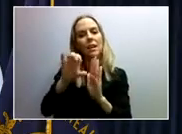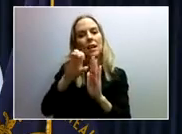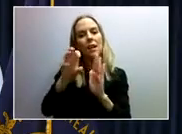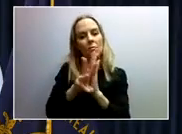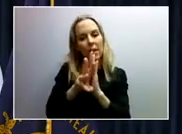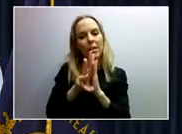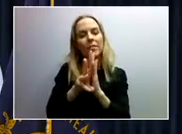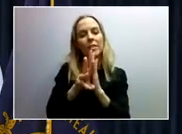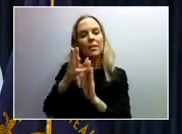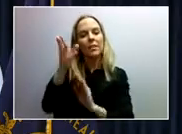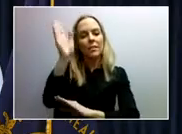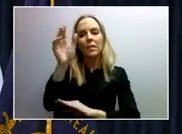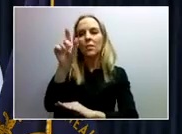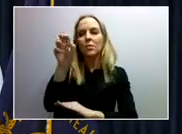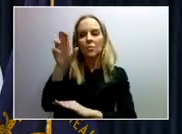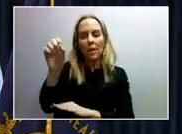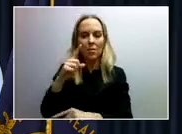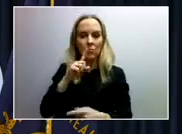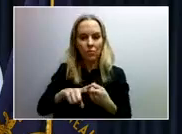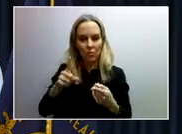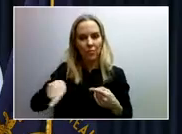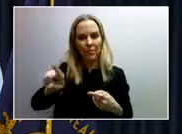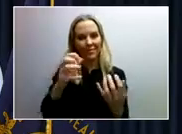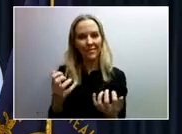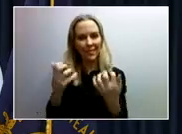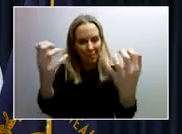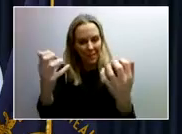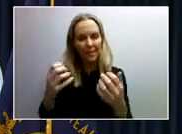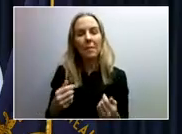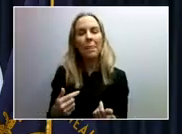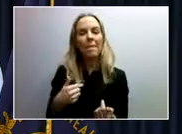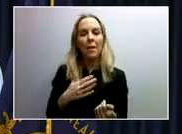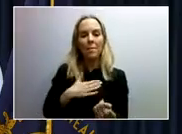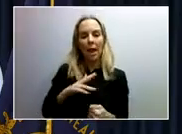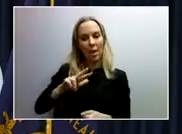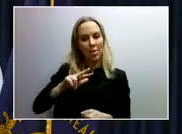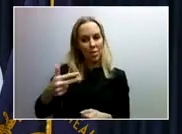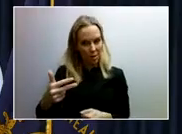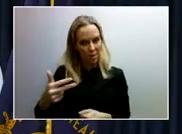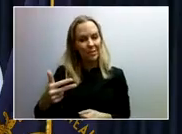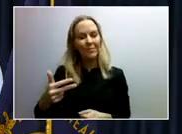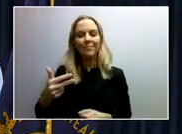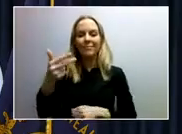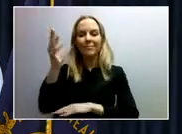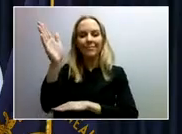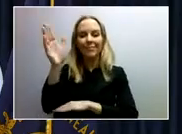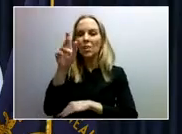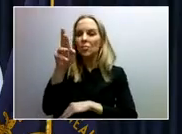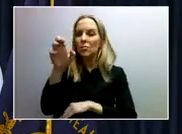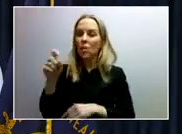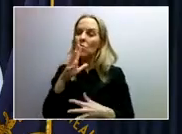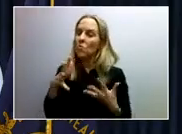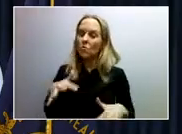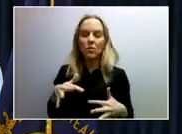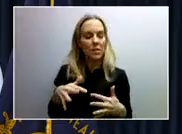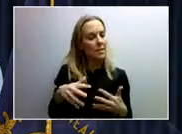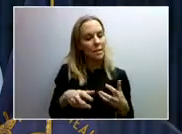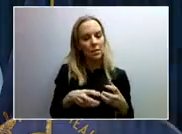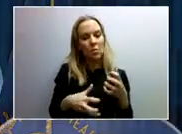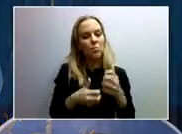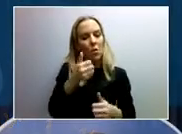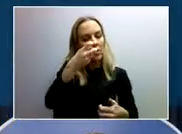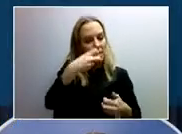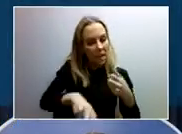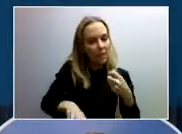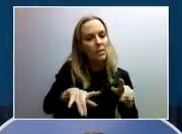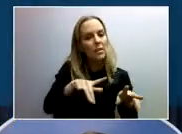Assembly. It was my third address as governor, and in many ways, it was both the toughest and the most exciting.